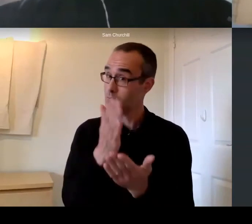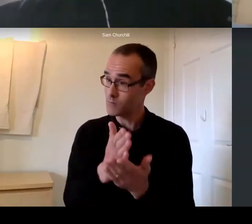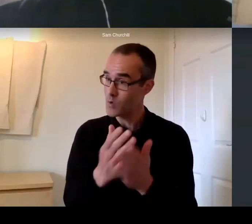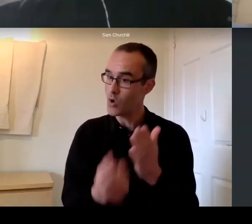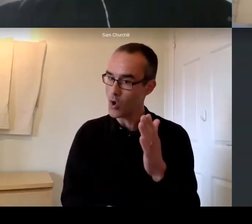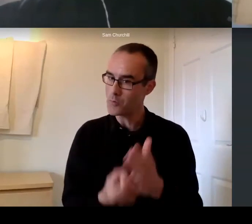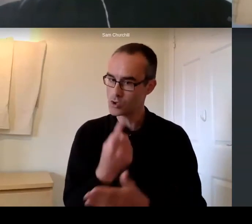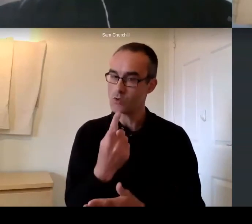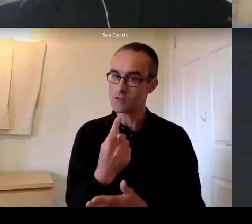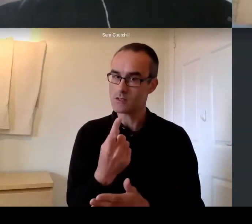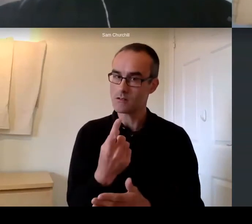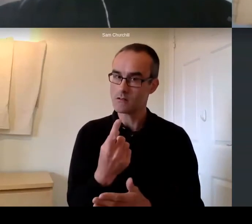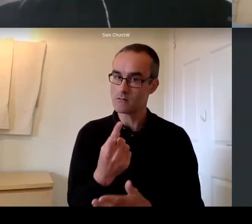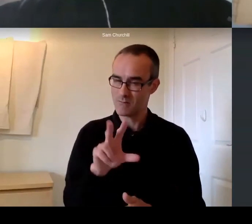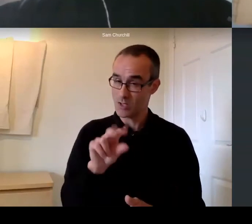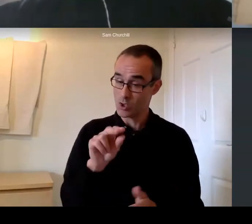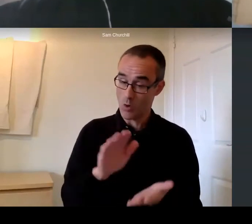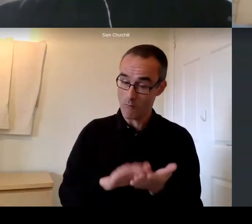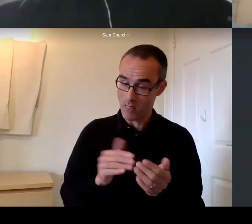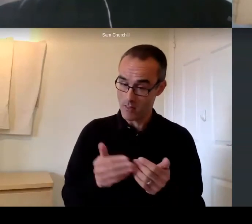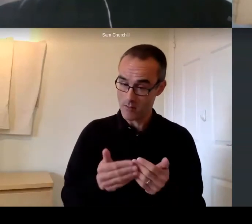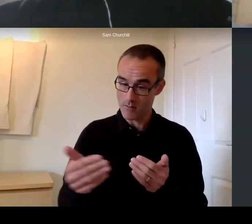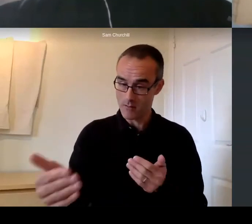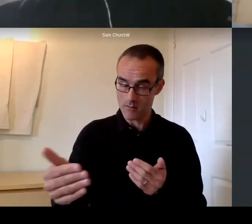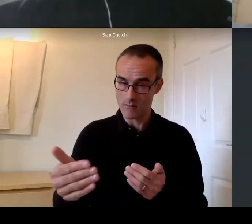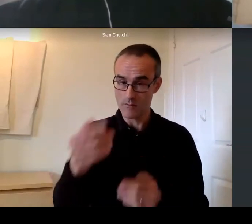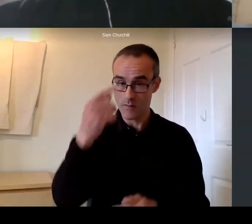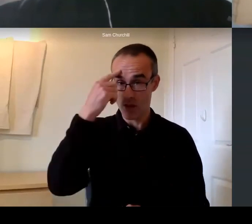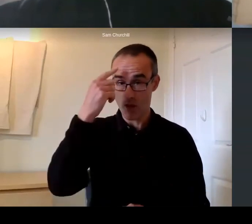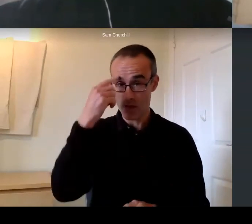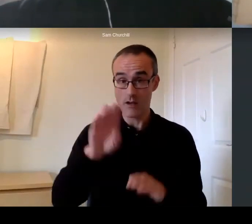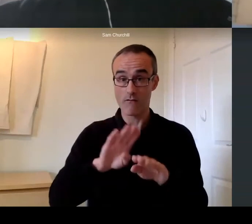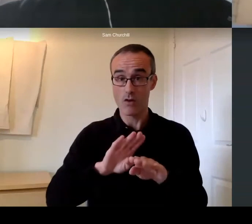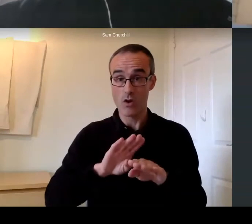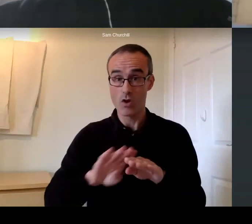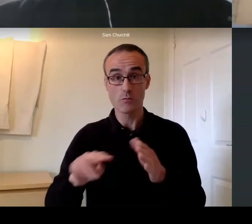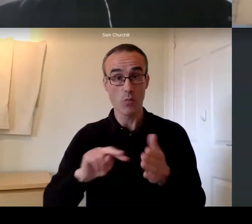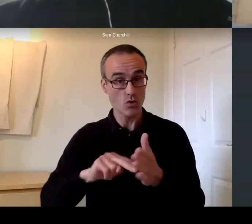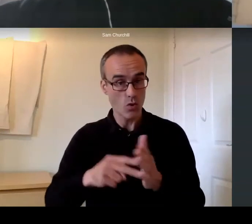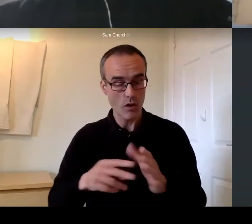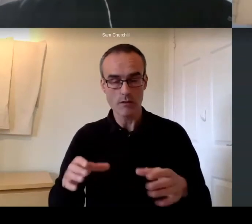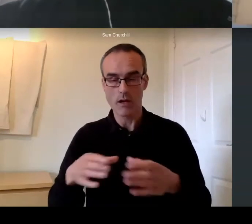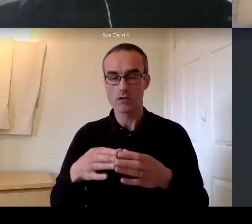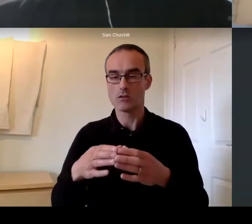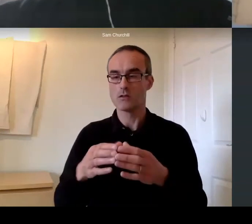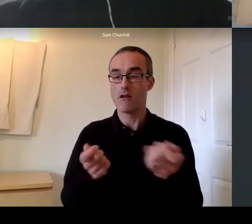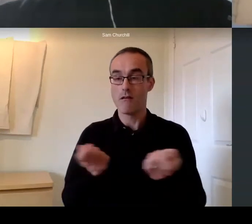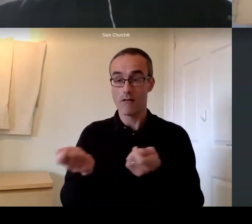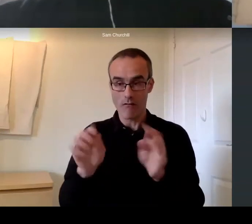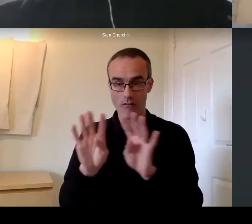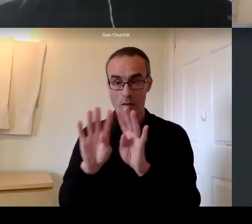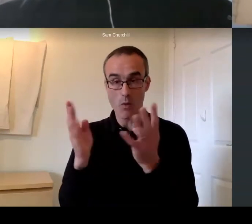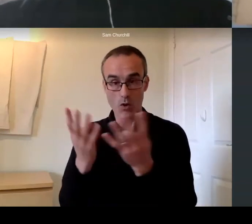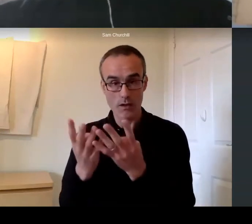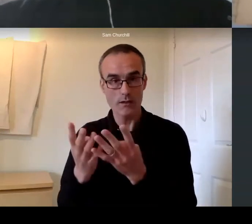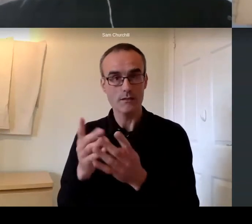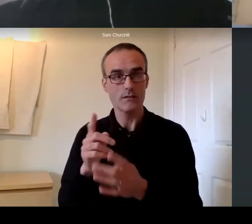crucial. If organizations and governing bodies and even government departments can show real